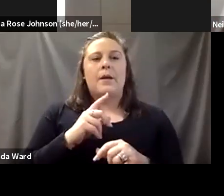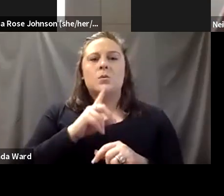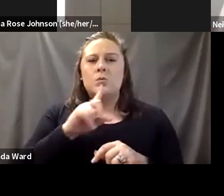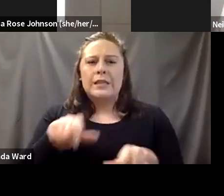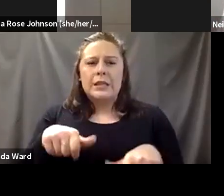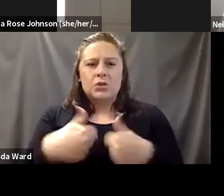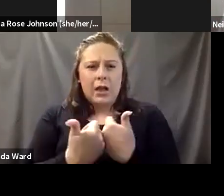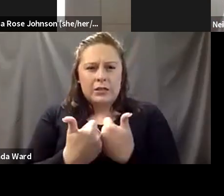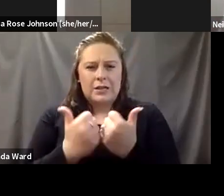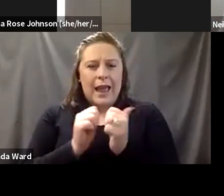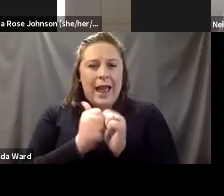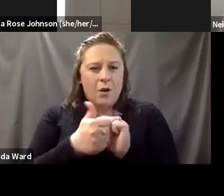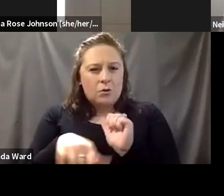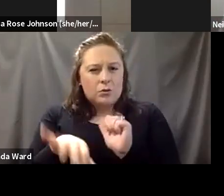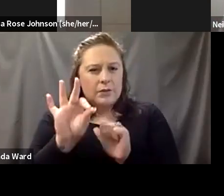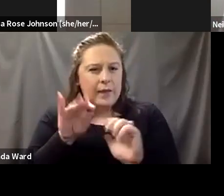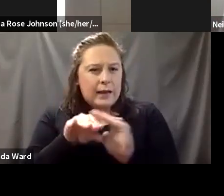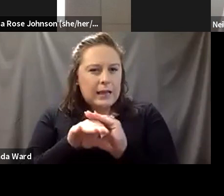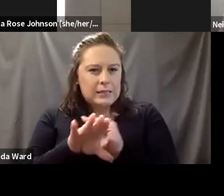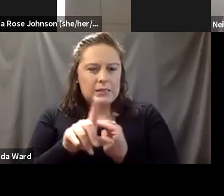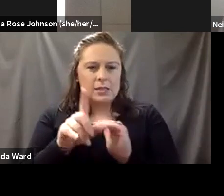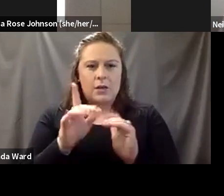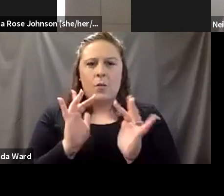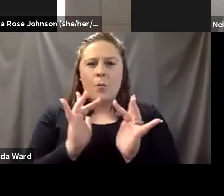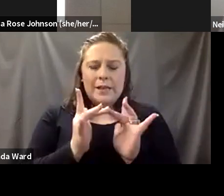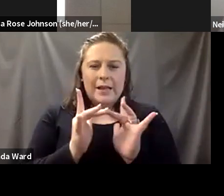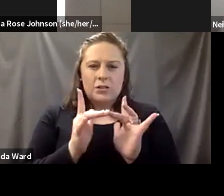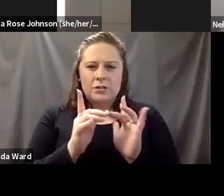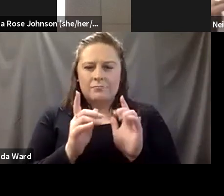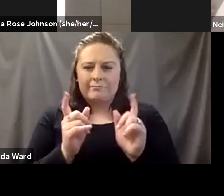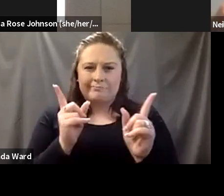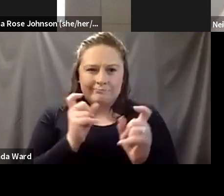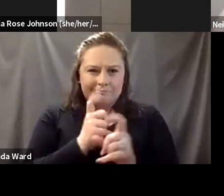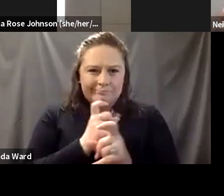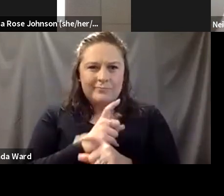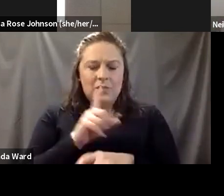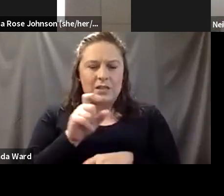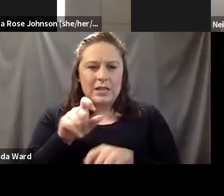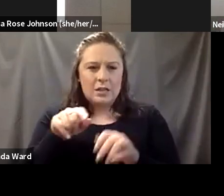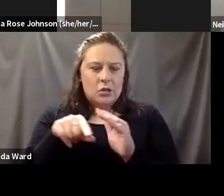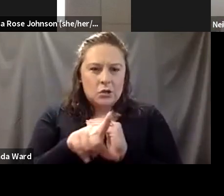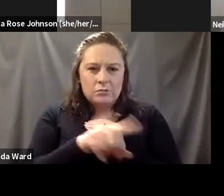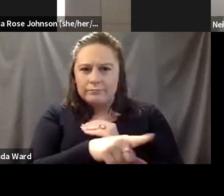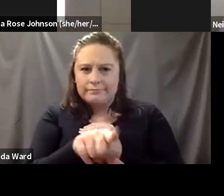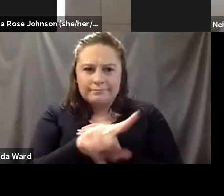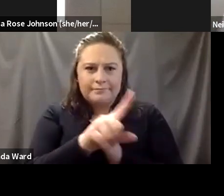how you find access. The websites are tricky. They're challenging to navigate. You need to be able to look in multiple different counties, or you need to be